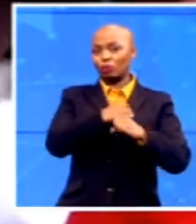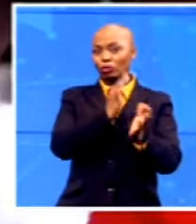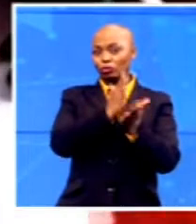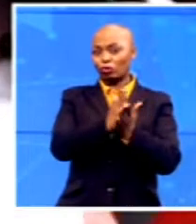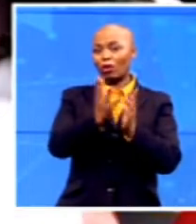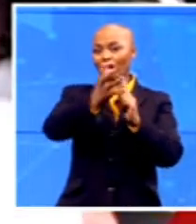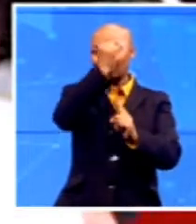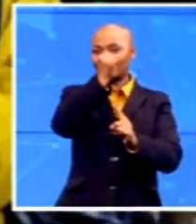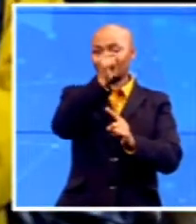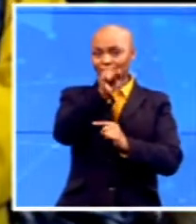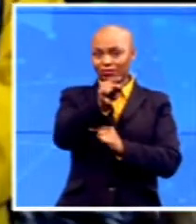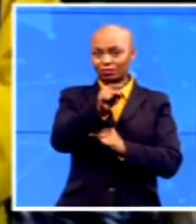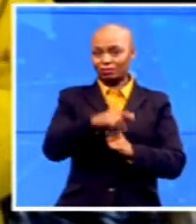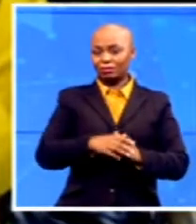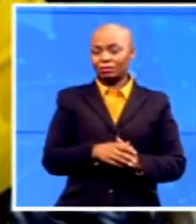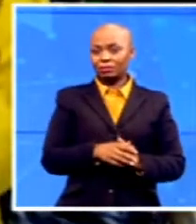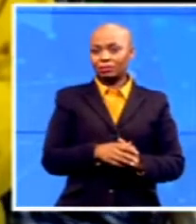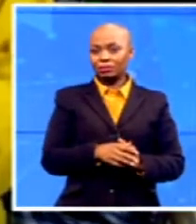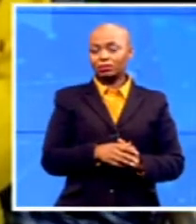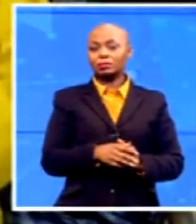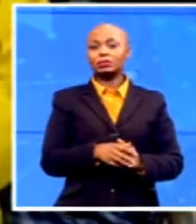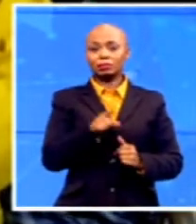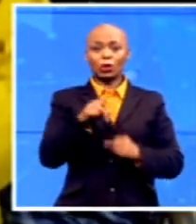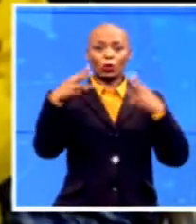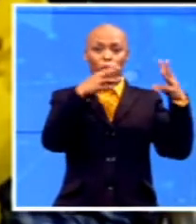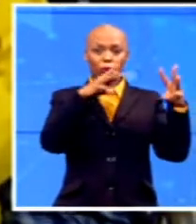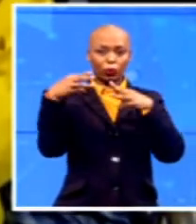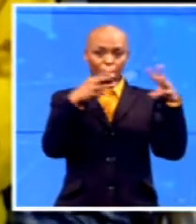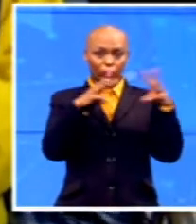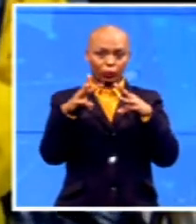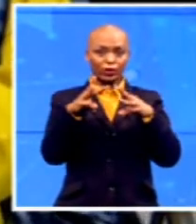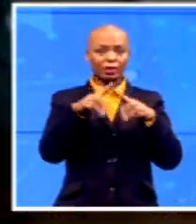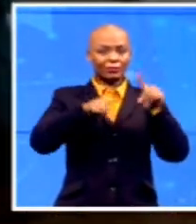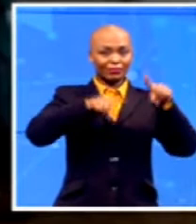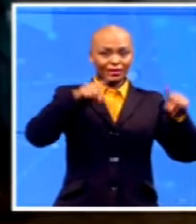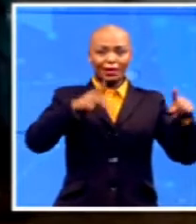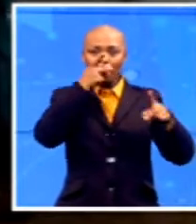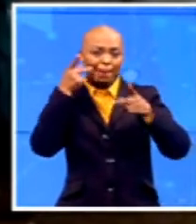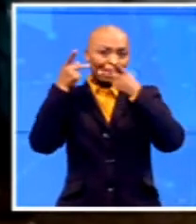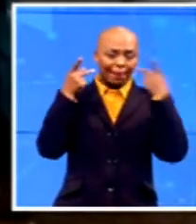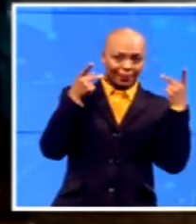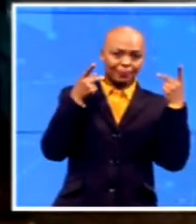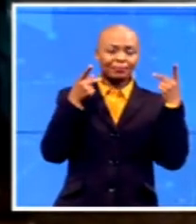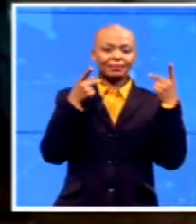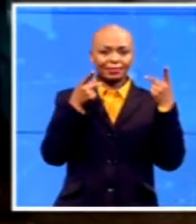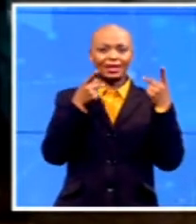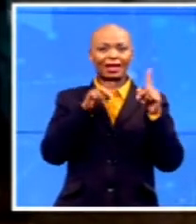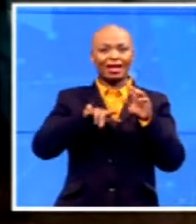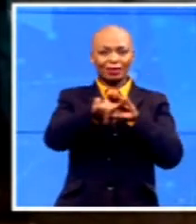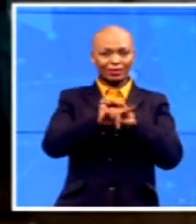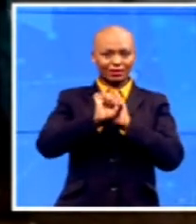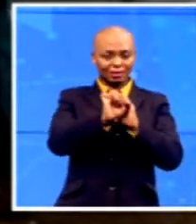of multiple crises, Haiti continues to fight for its place on the global agenda, no less as it moves